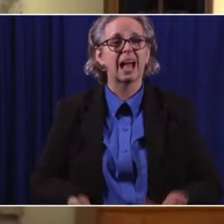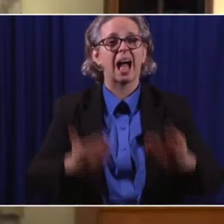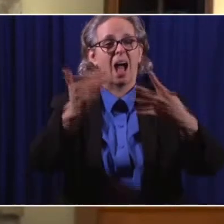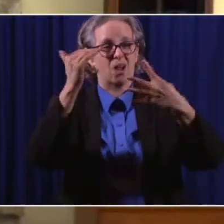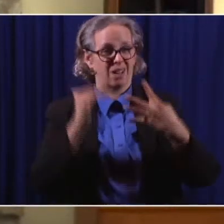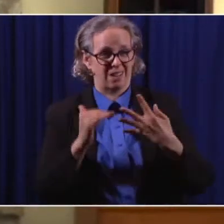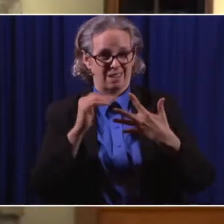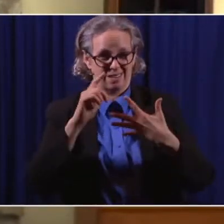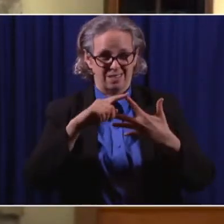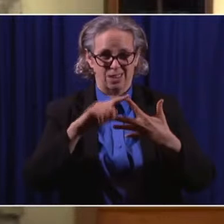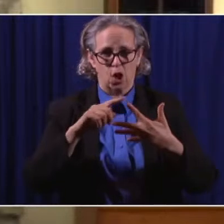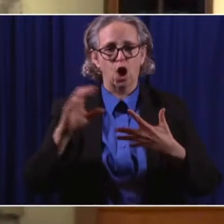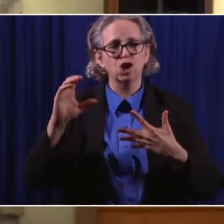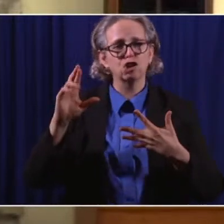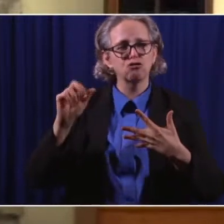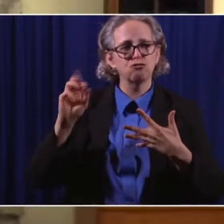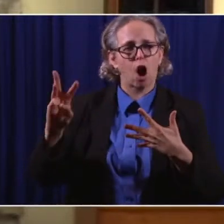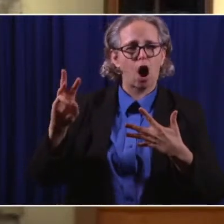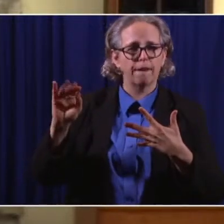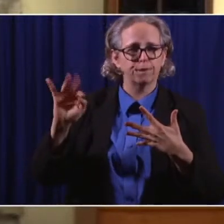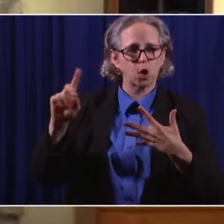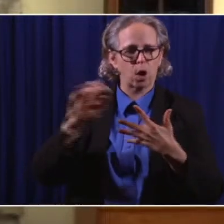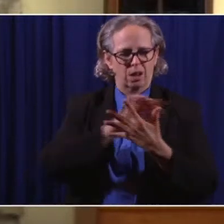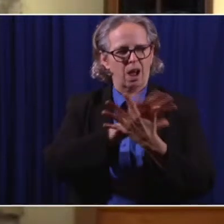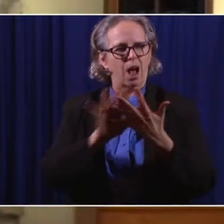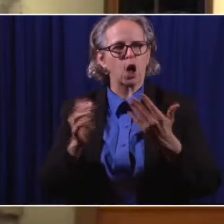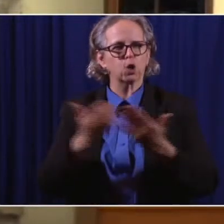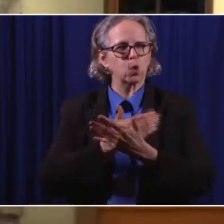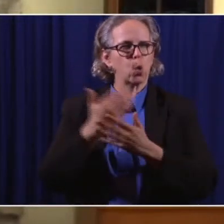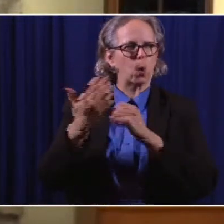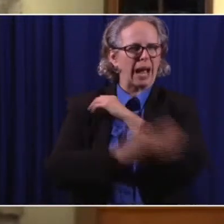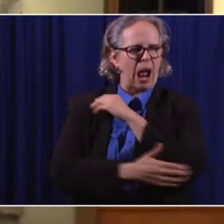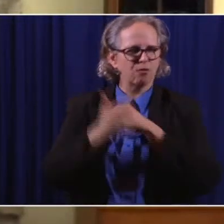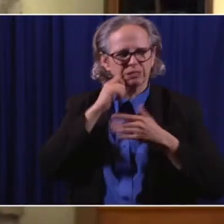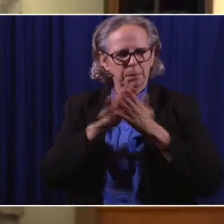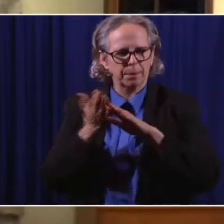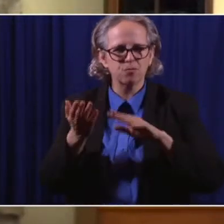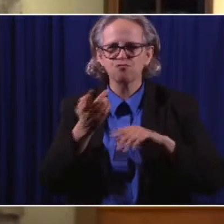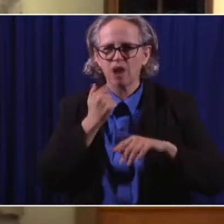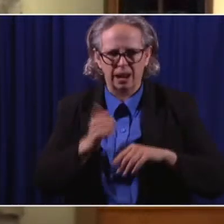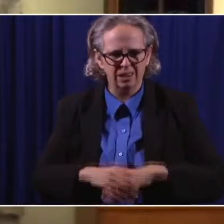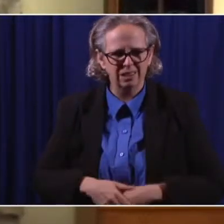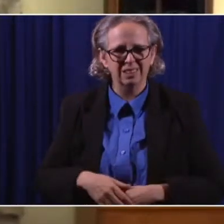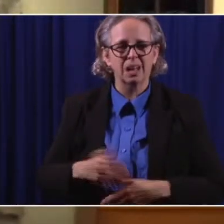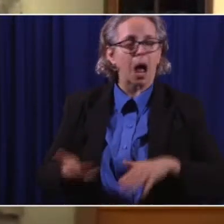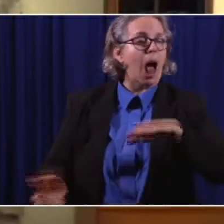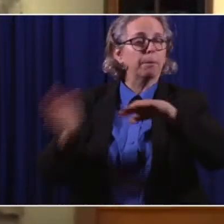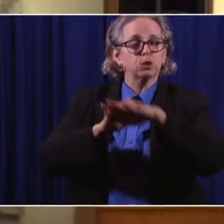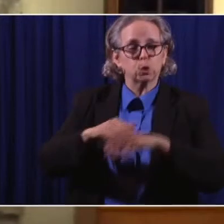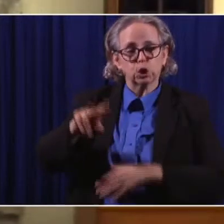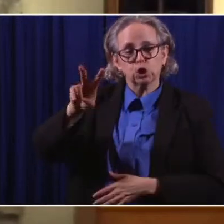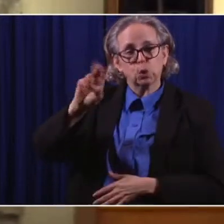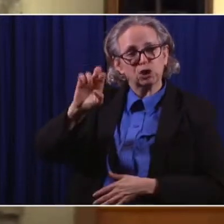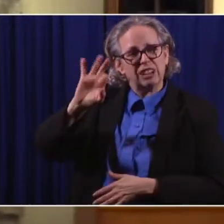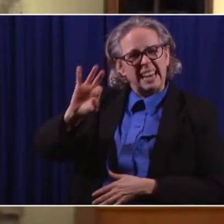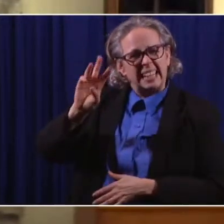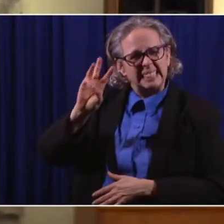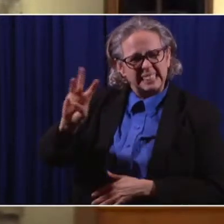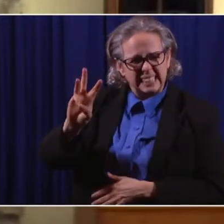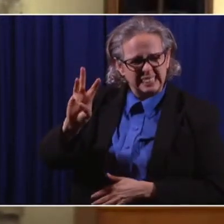incidence. They are also a red. They are at 296 cases per 100,000, almost 3 times the